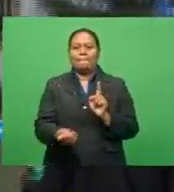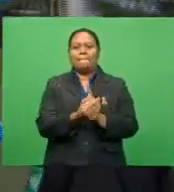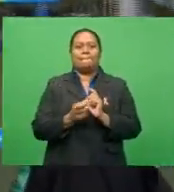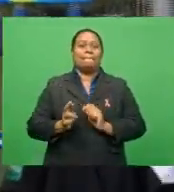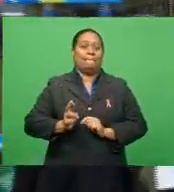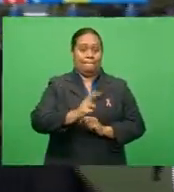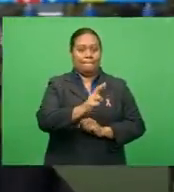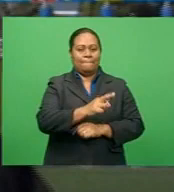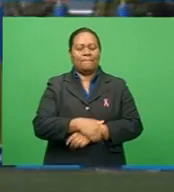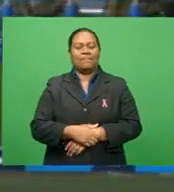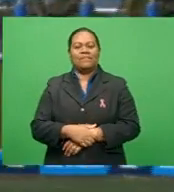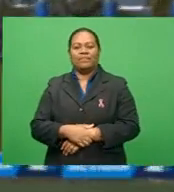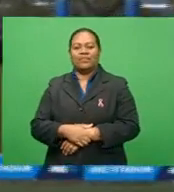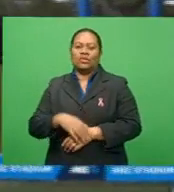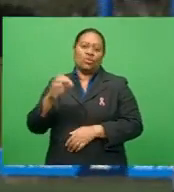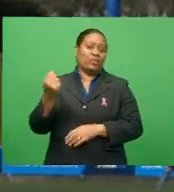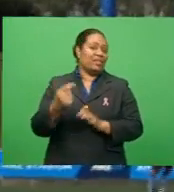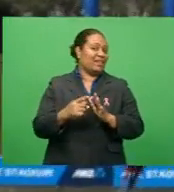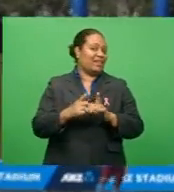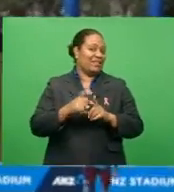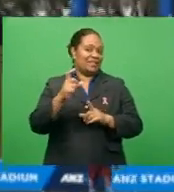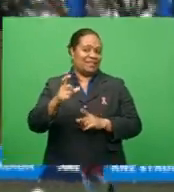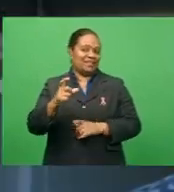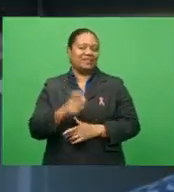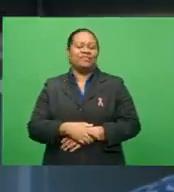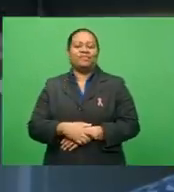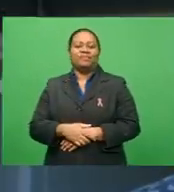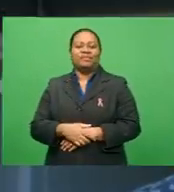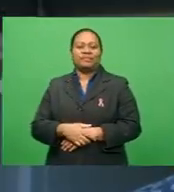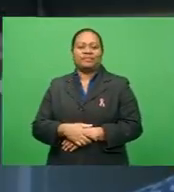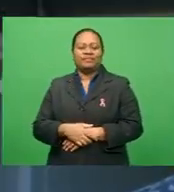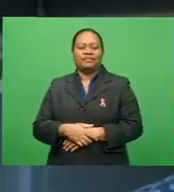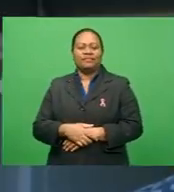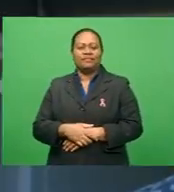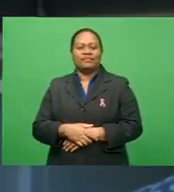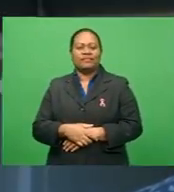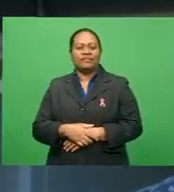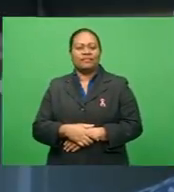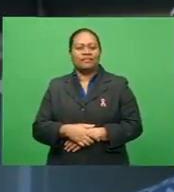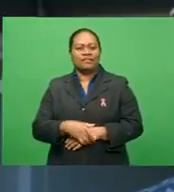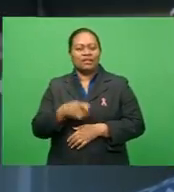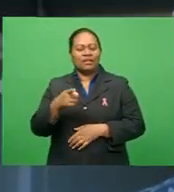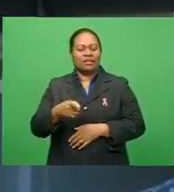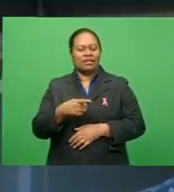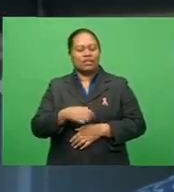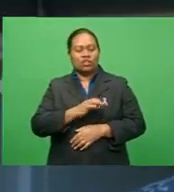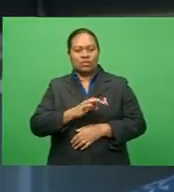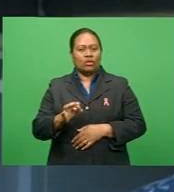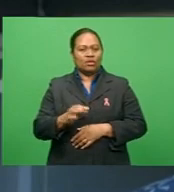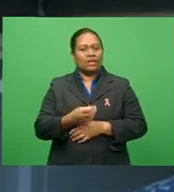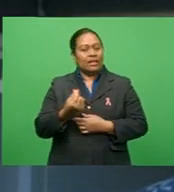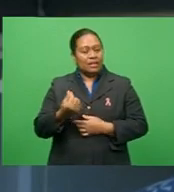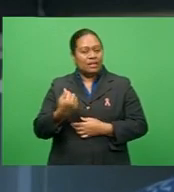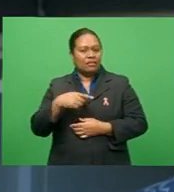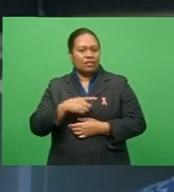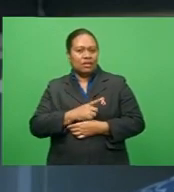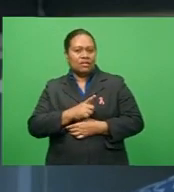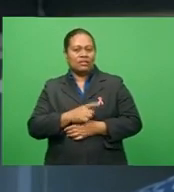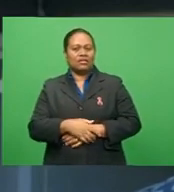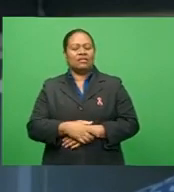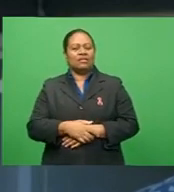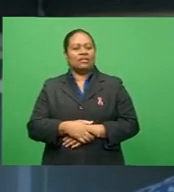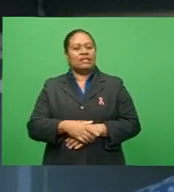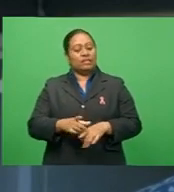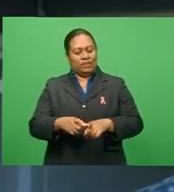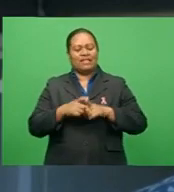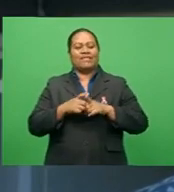The win in the IDC that's left aside. This is another ball game. Will be tough